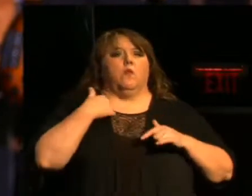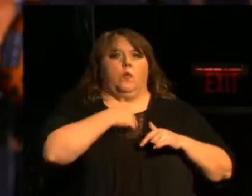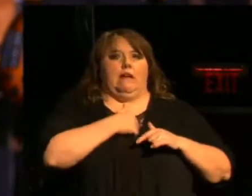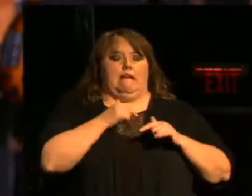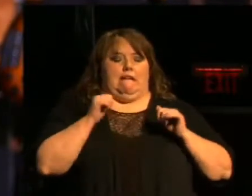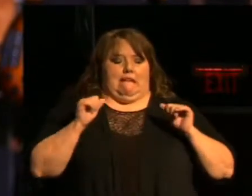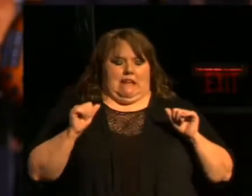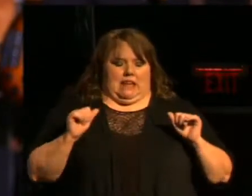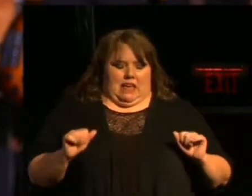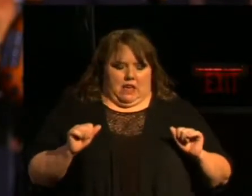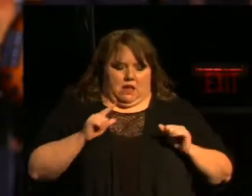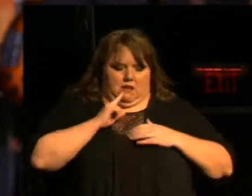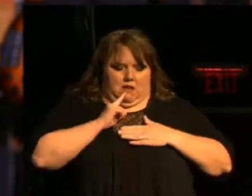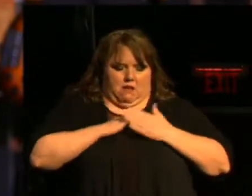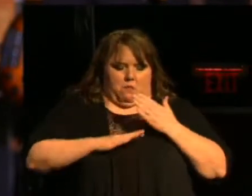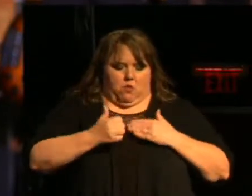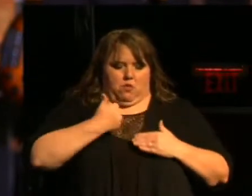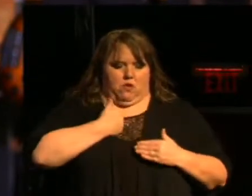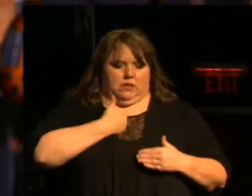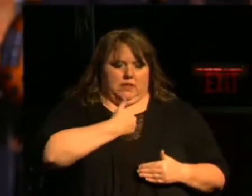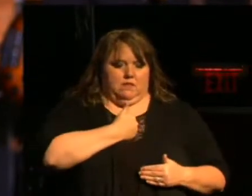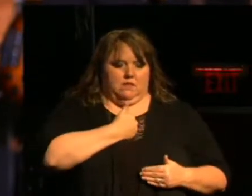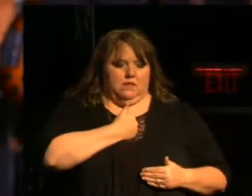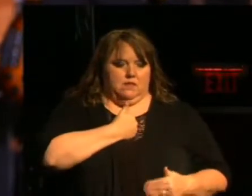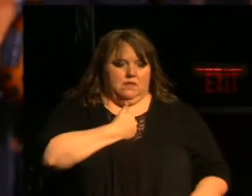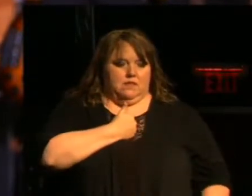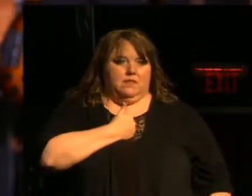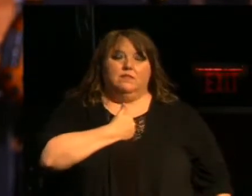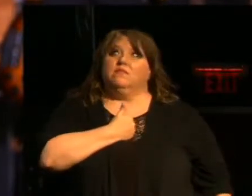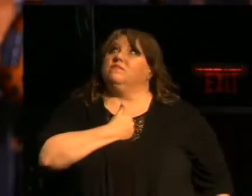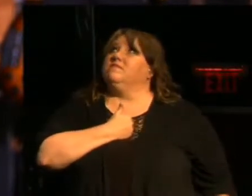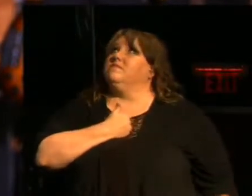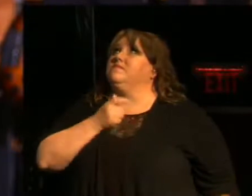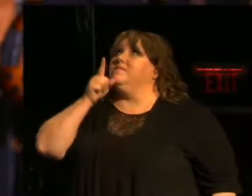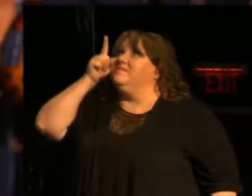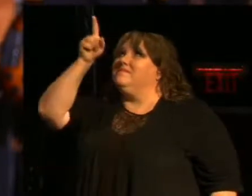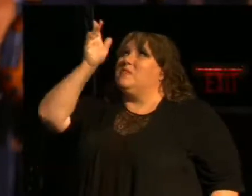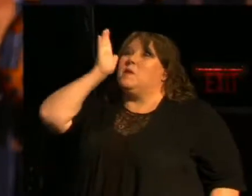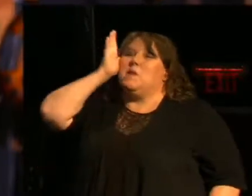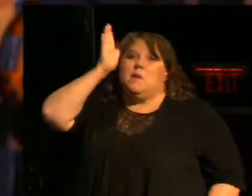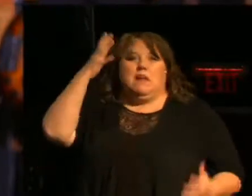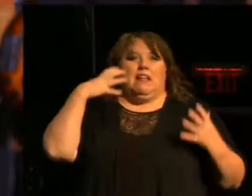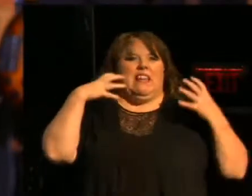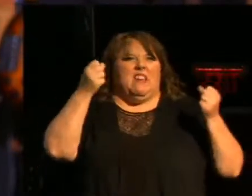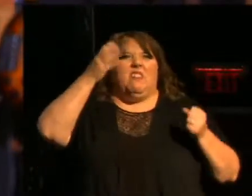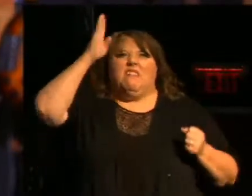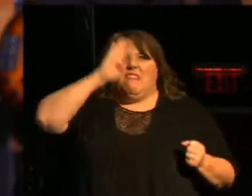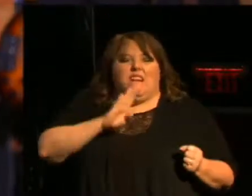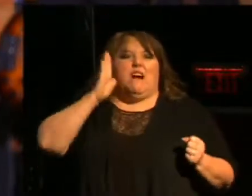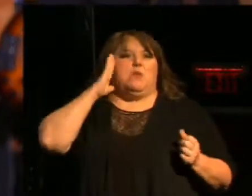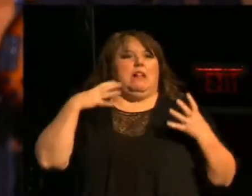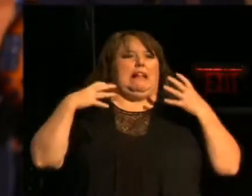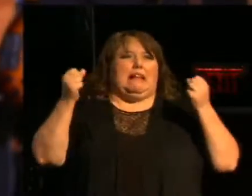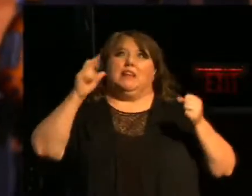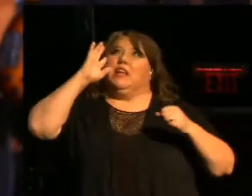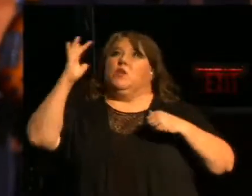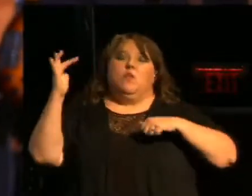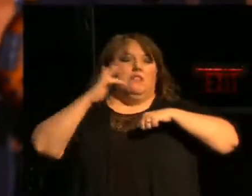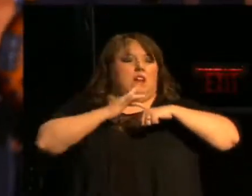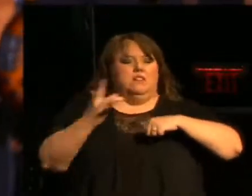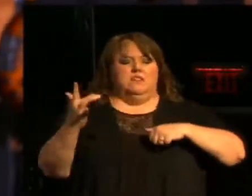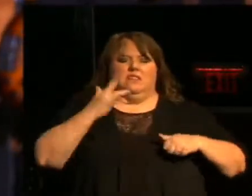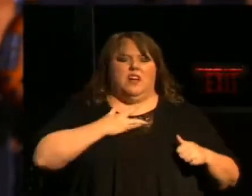the place, which was outdoors. Once again, 2 Chronicles, if my people who belong to me will humble and